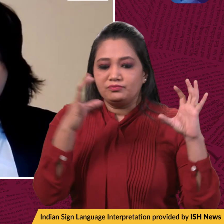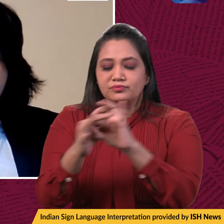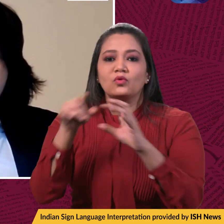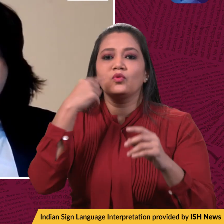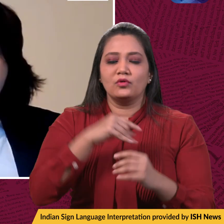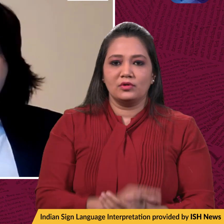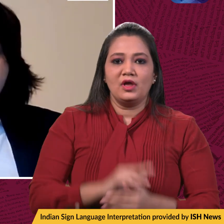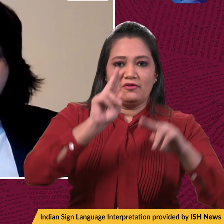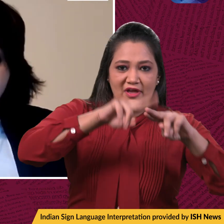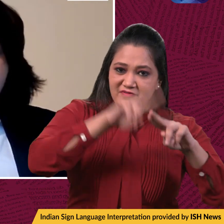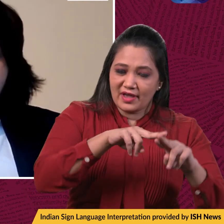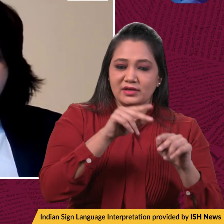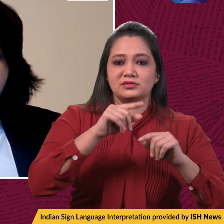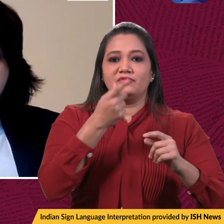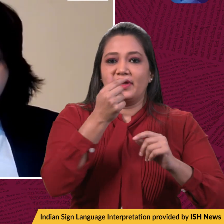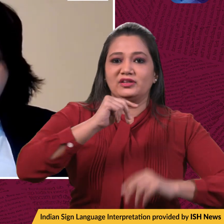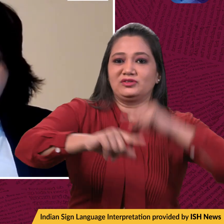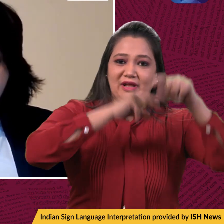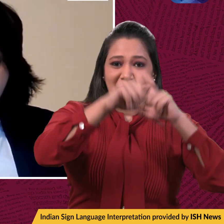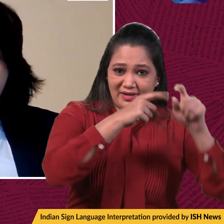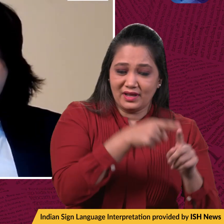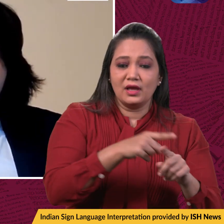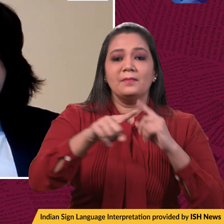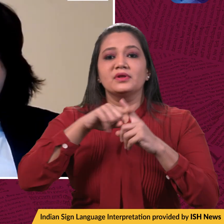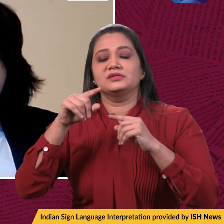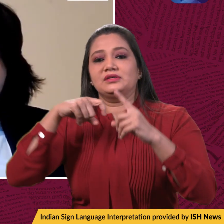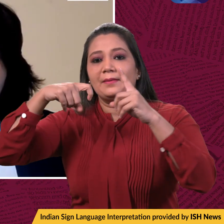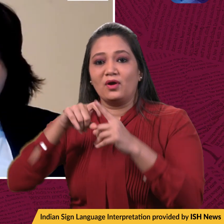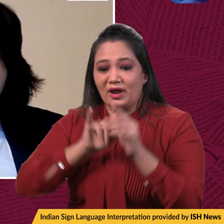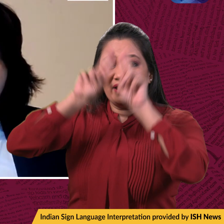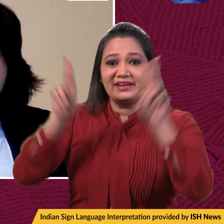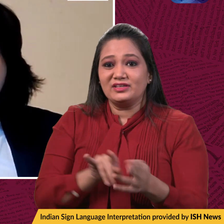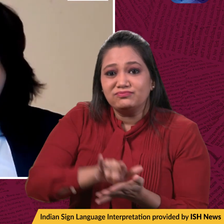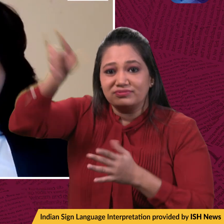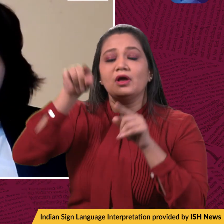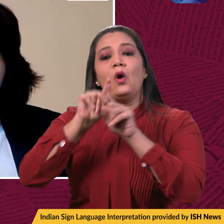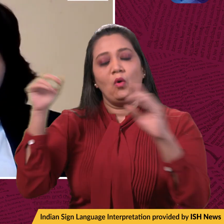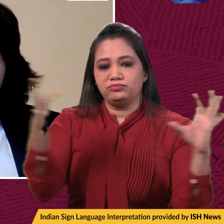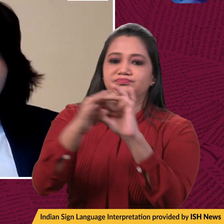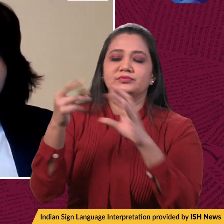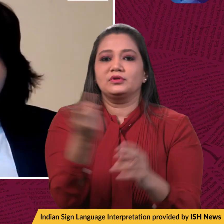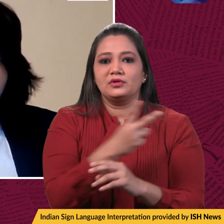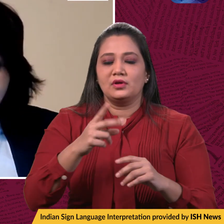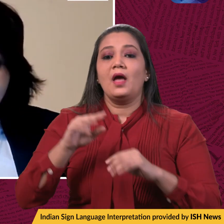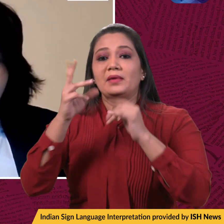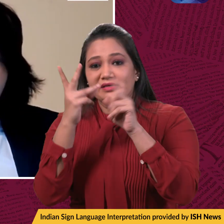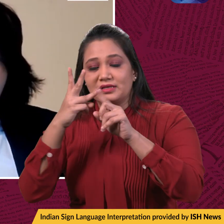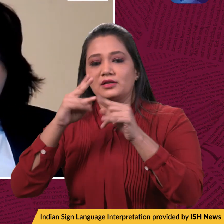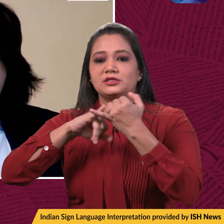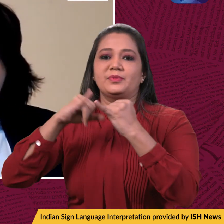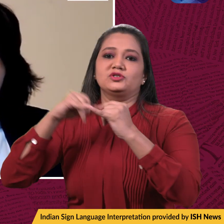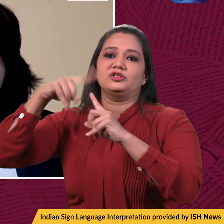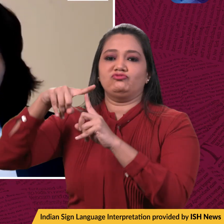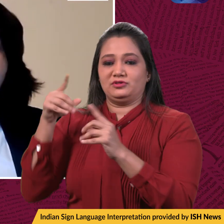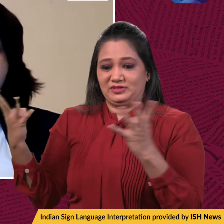effort by Fairfax Financial Holdings and Kempegowda International Airport Foundation and Sparsha Trust, and